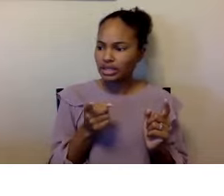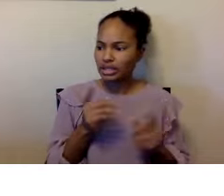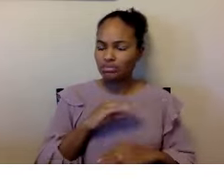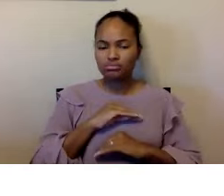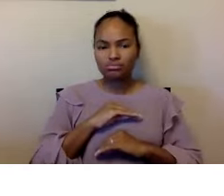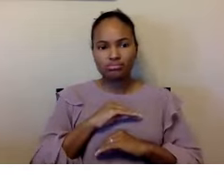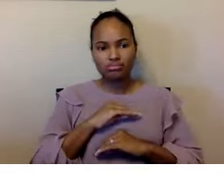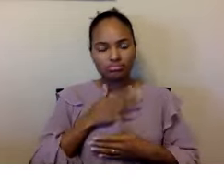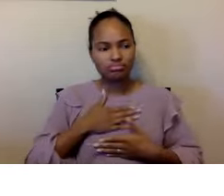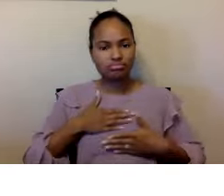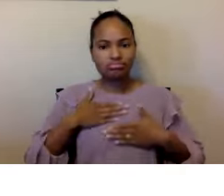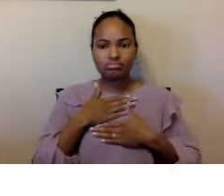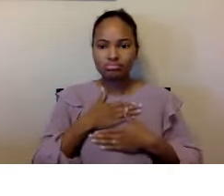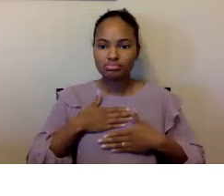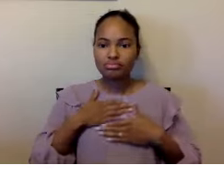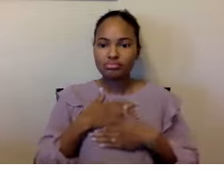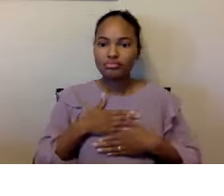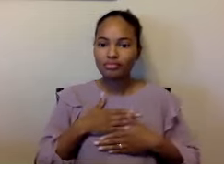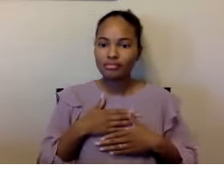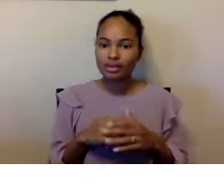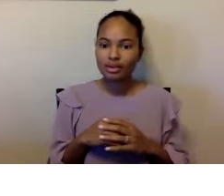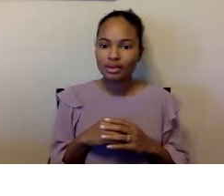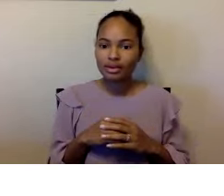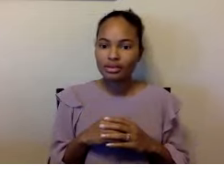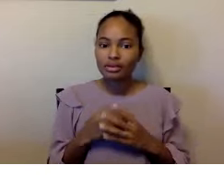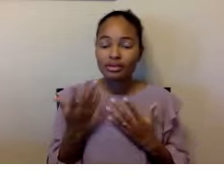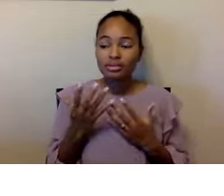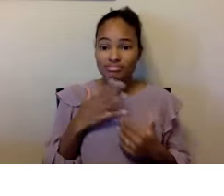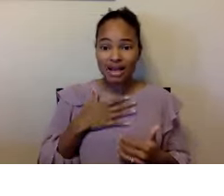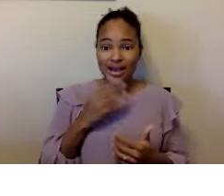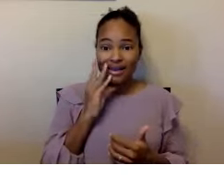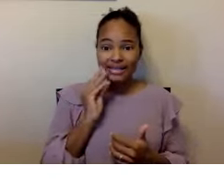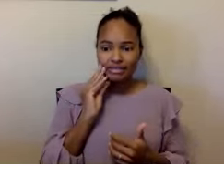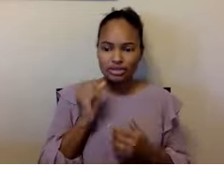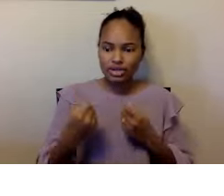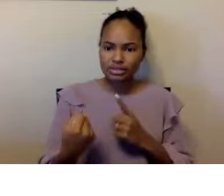I feel like it's been helpful for my growth as